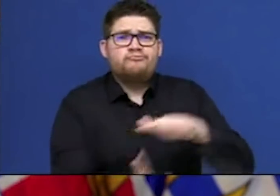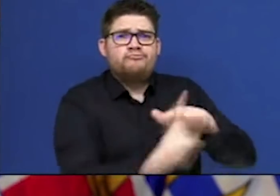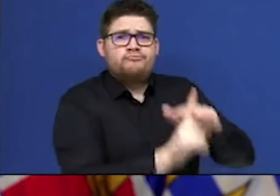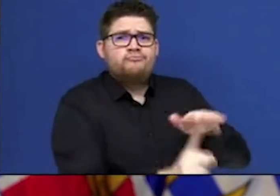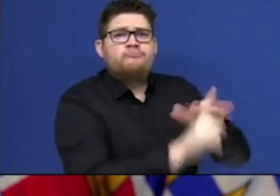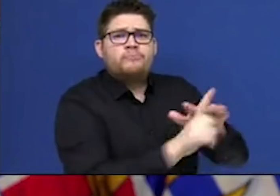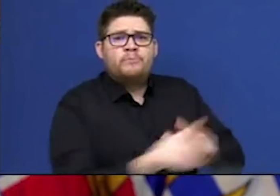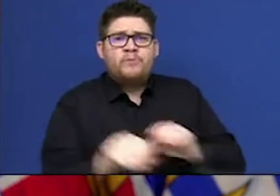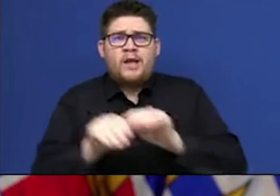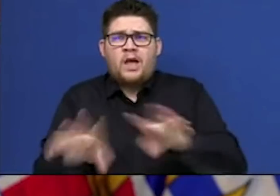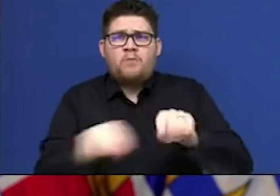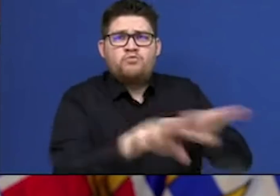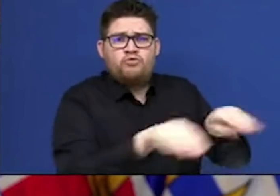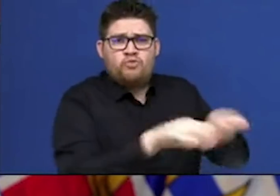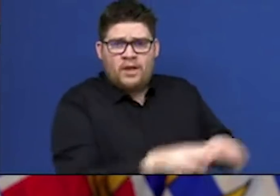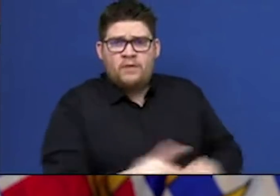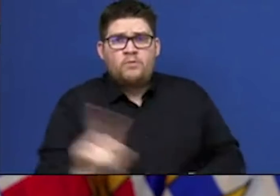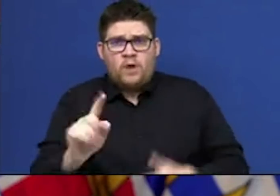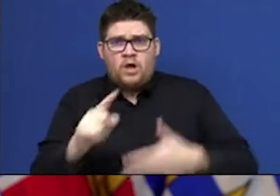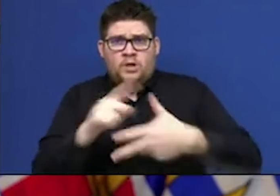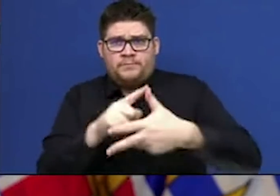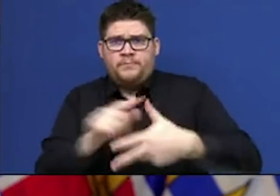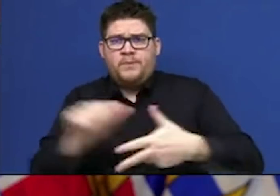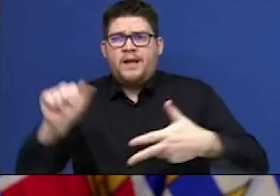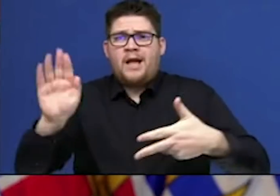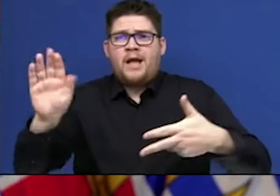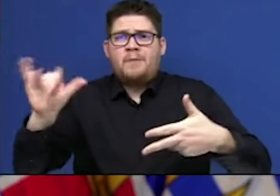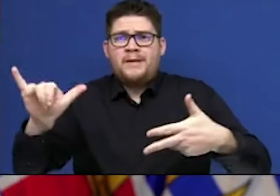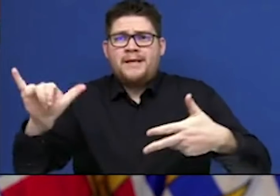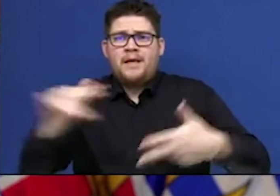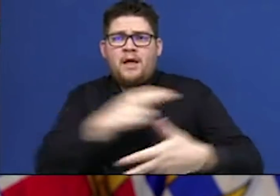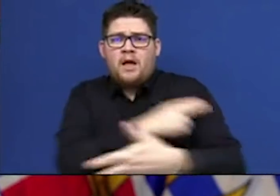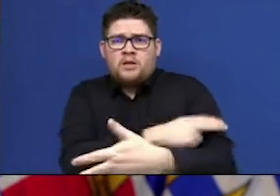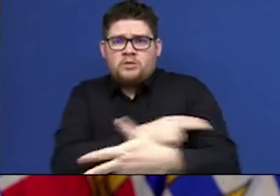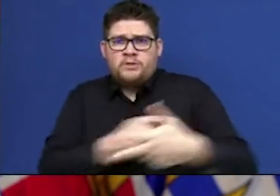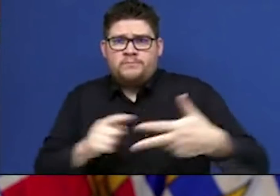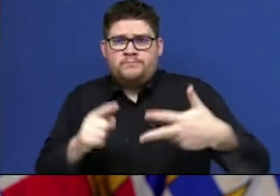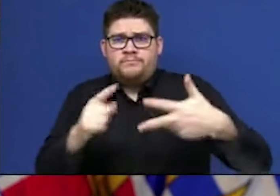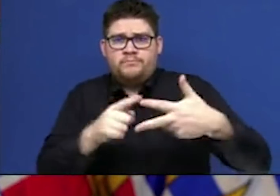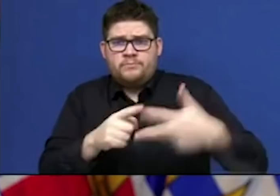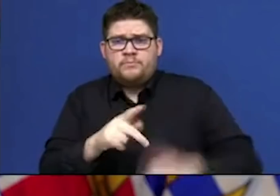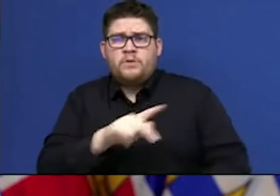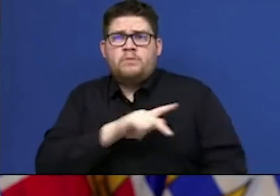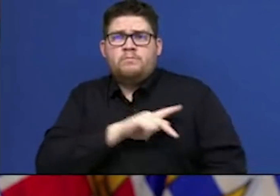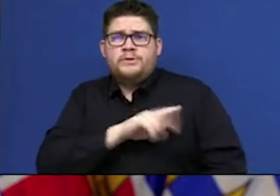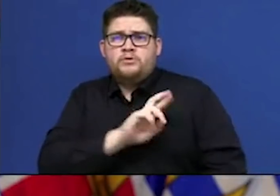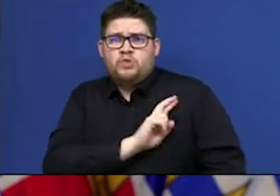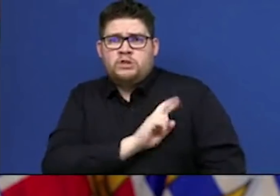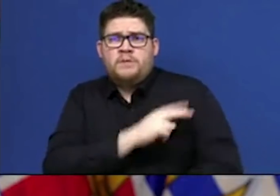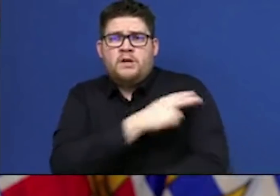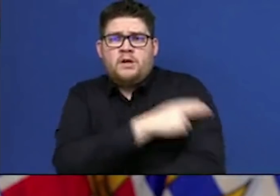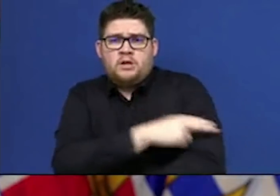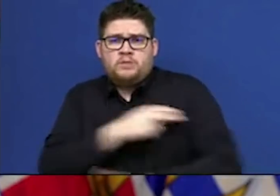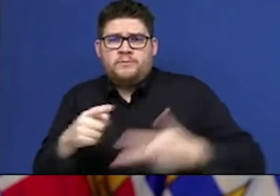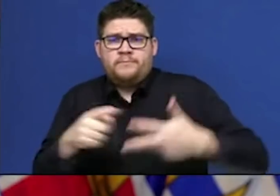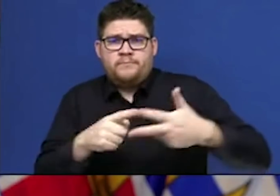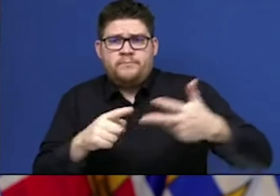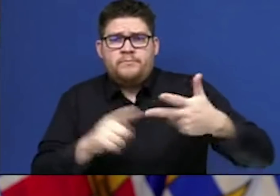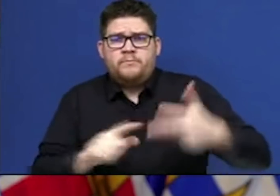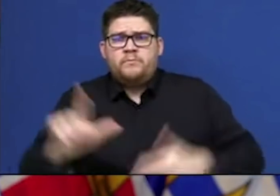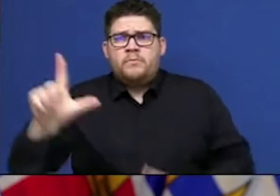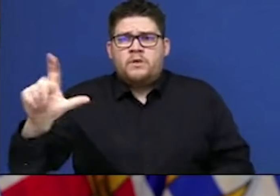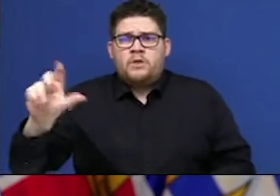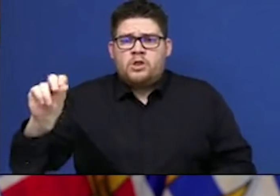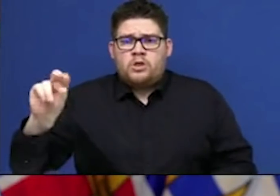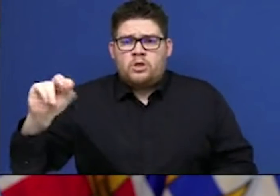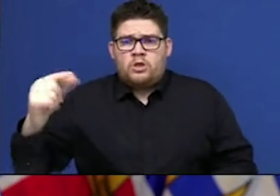been declared over. So we do have 4 active outbreaks in long-term care, assisted living or independent living, and 9 now in